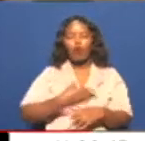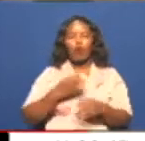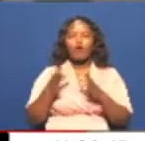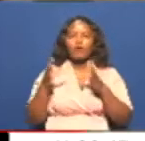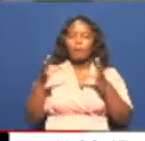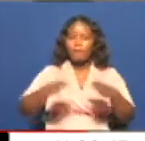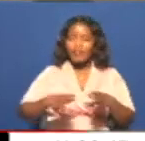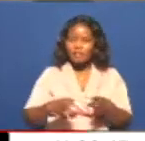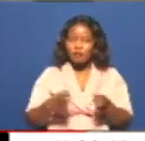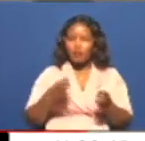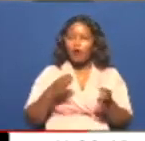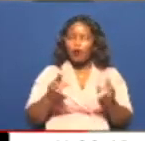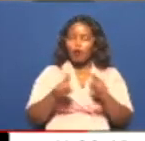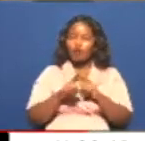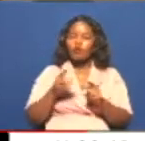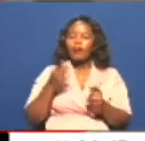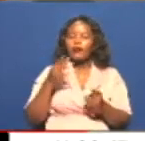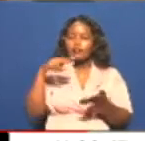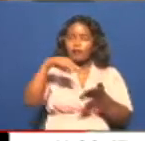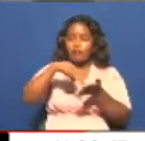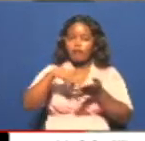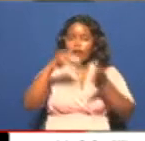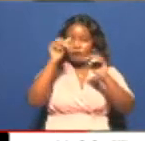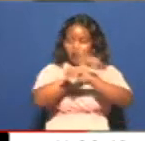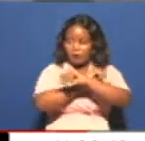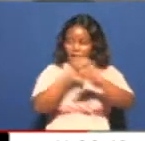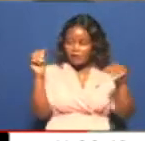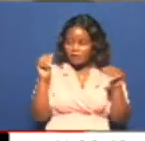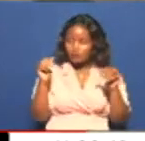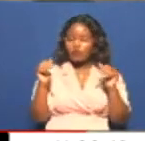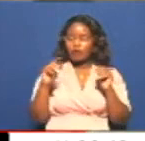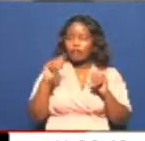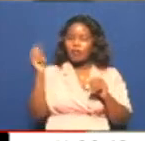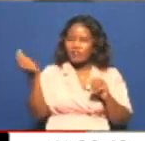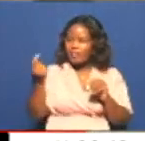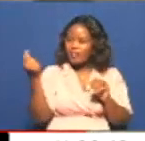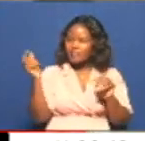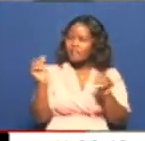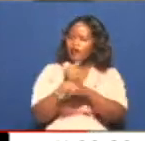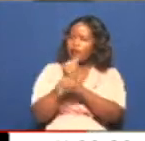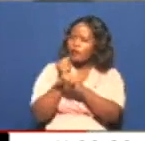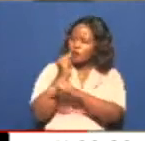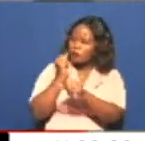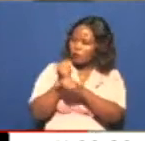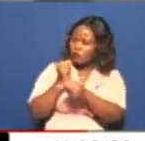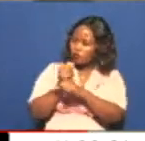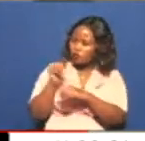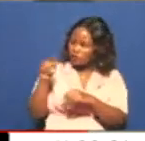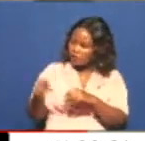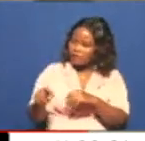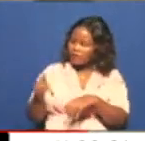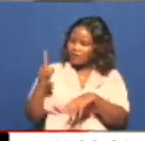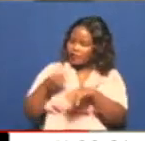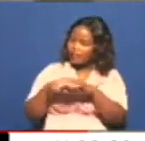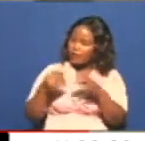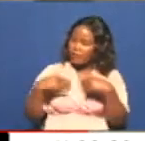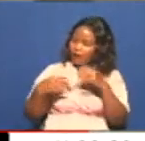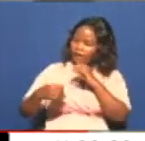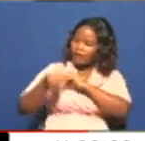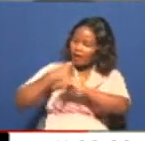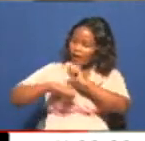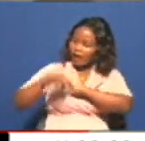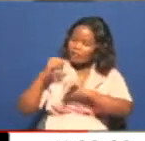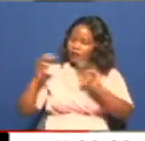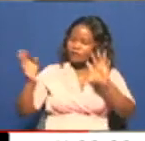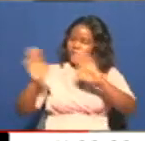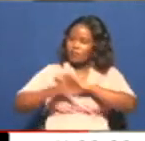for the presidency of the Republic of Kenya, I cannot do that while being an active deputy president to